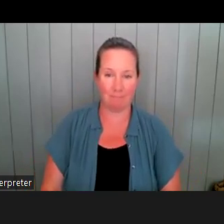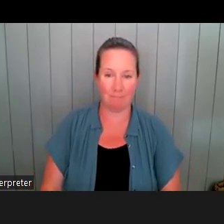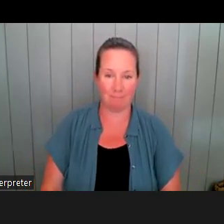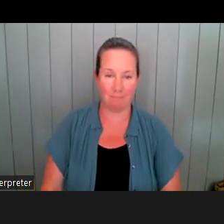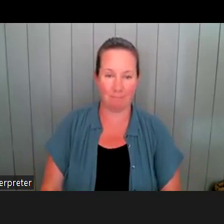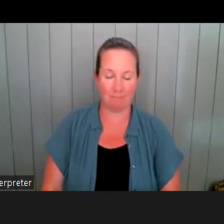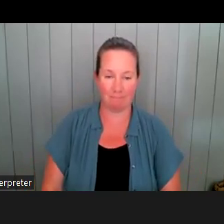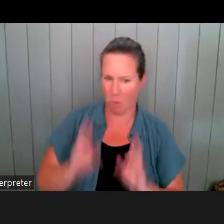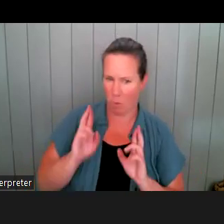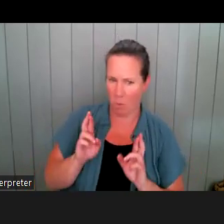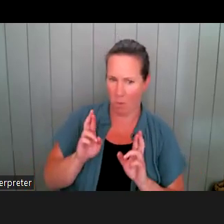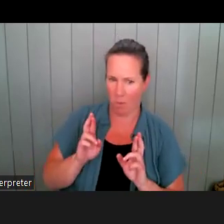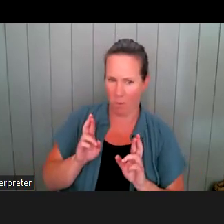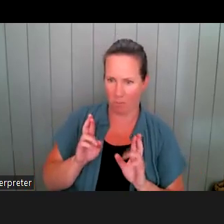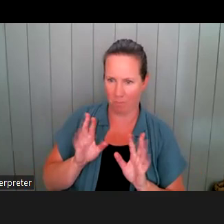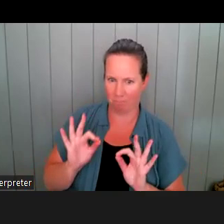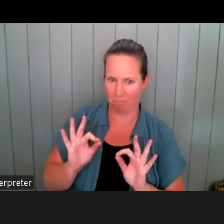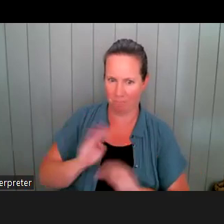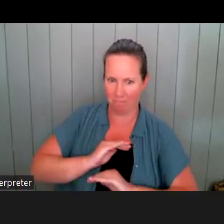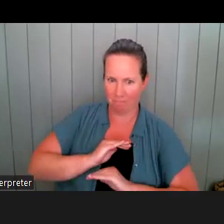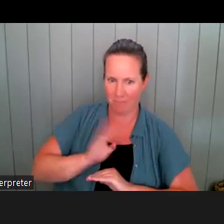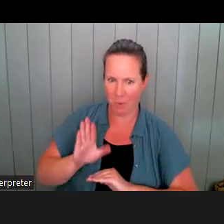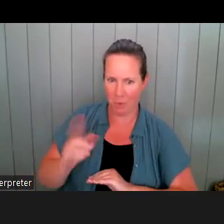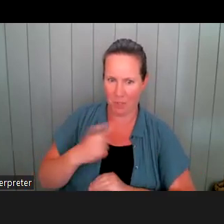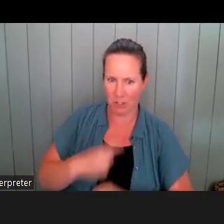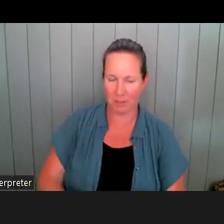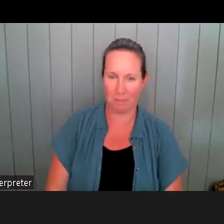I hope that answered your question.